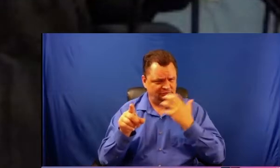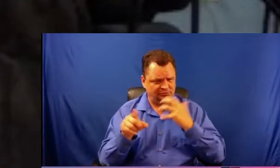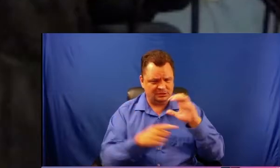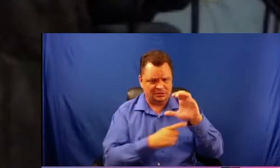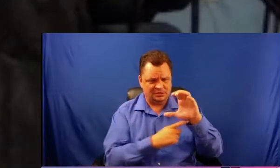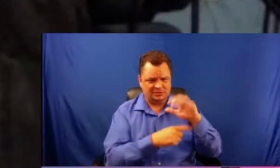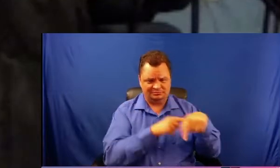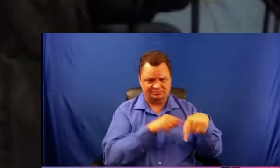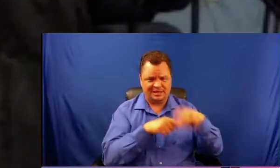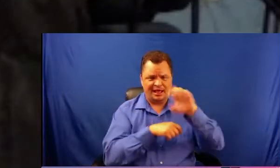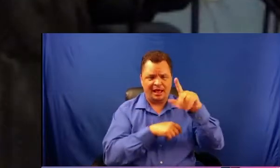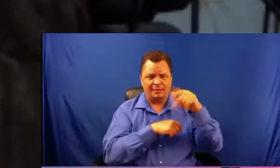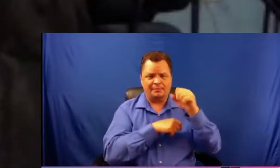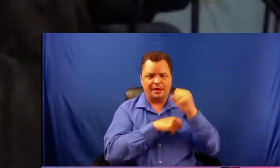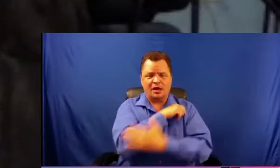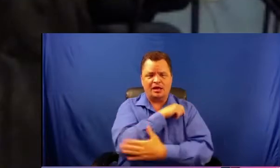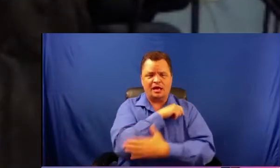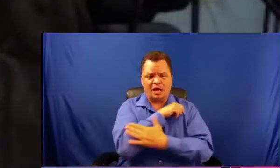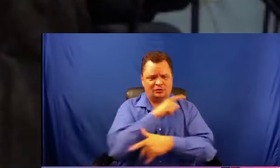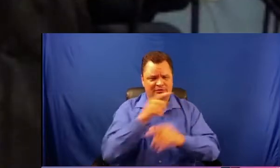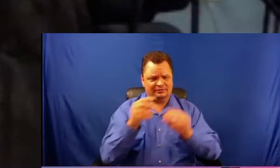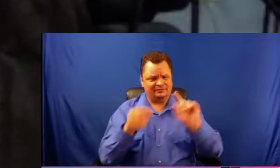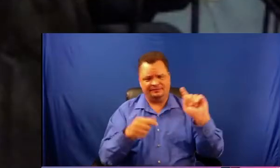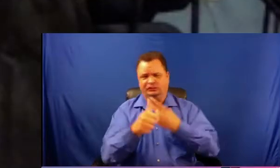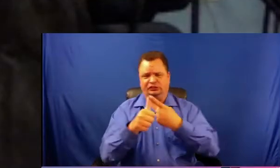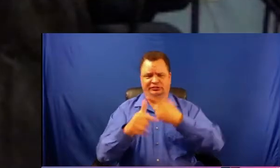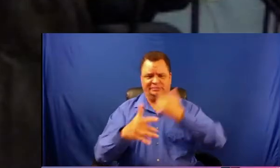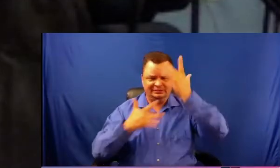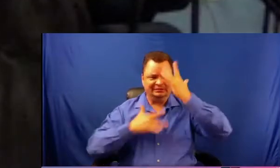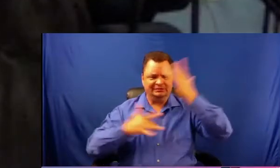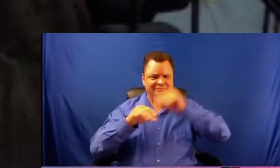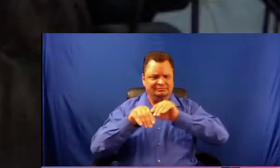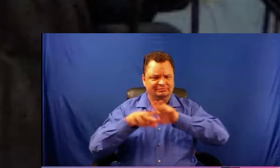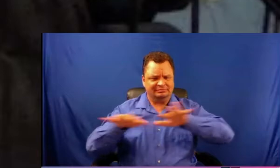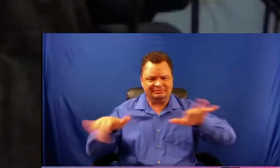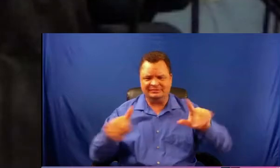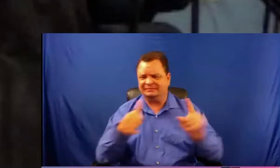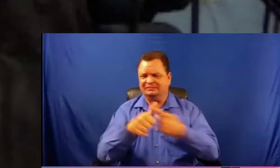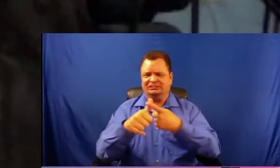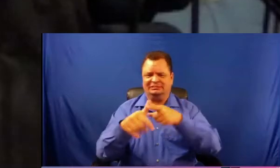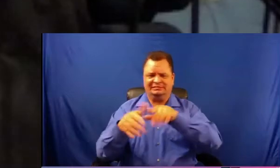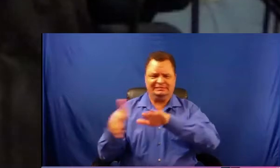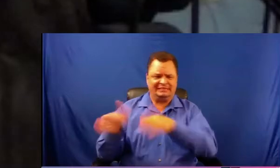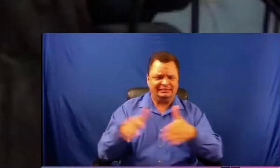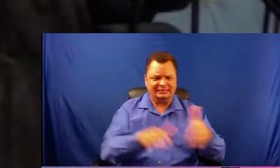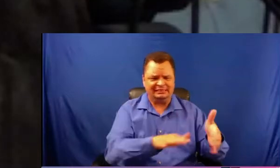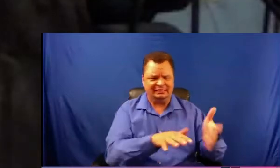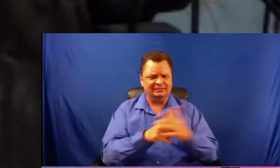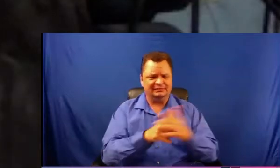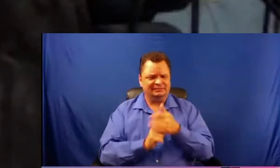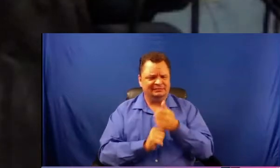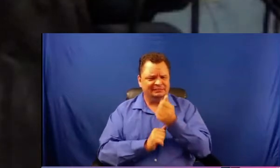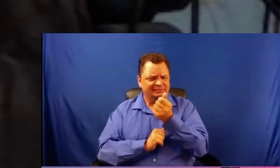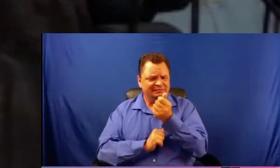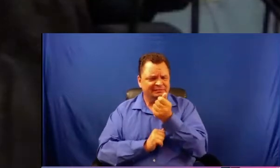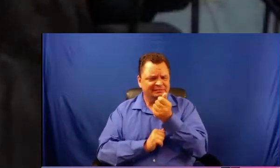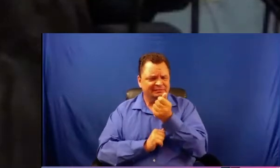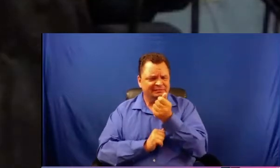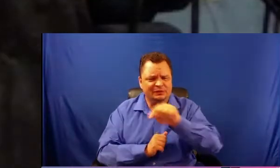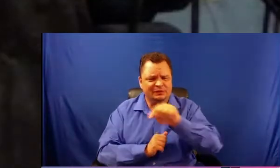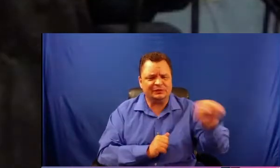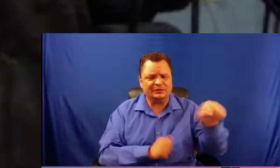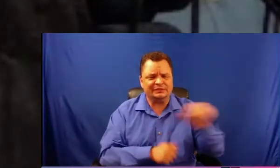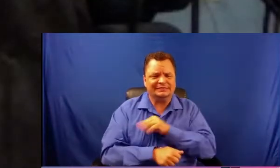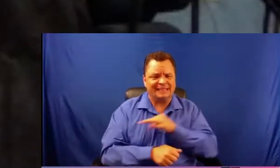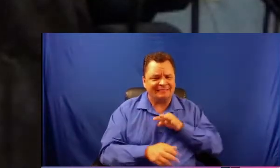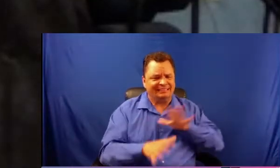the first death. And at that time, we had less than a handful of communicable disease staff. And